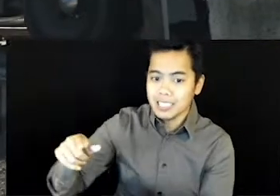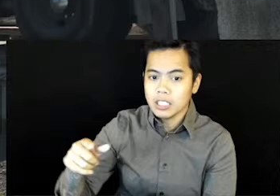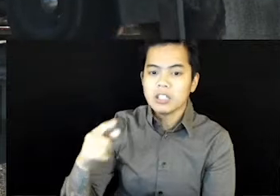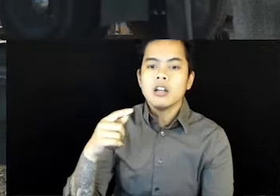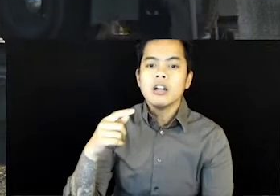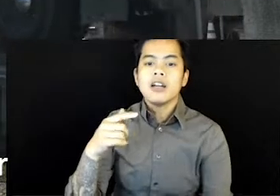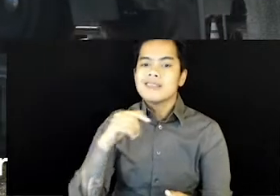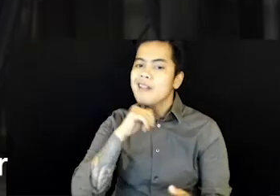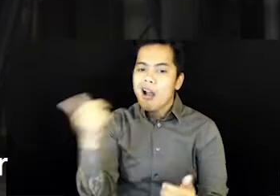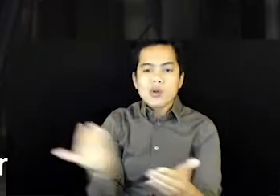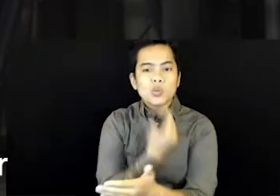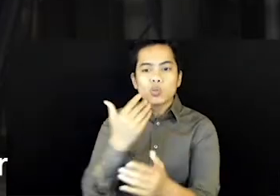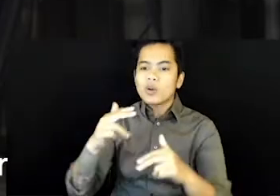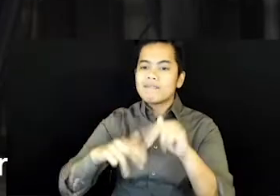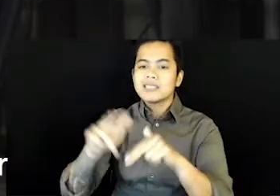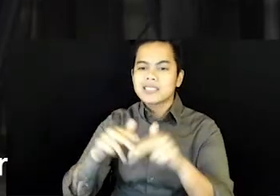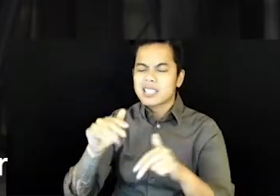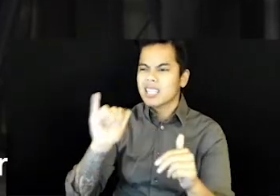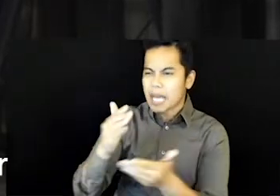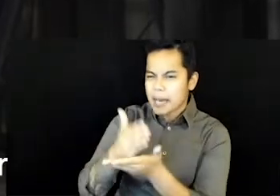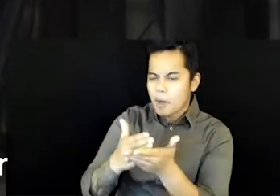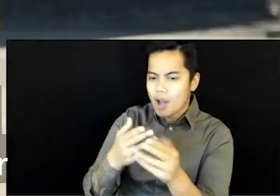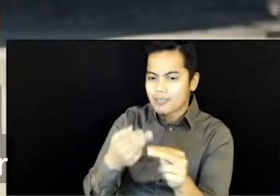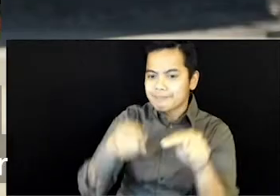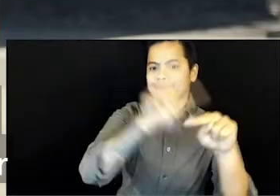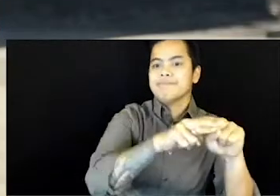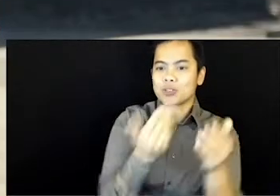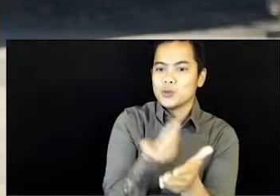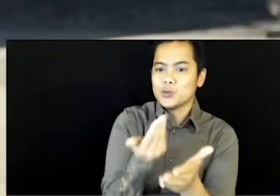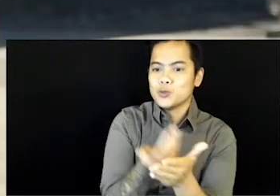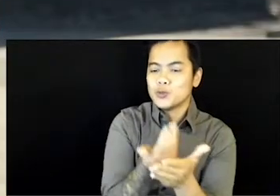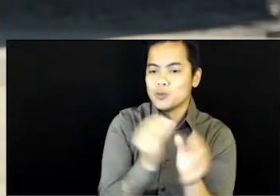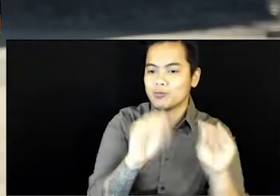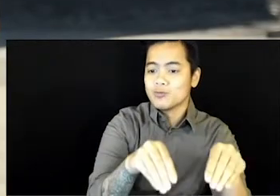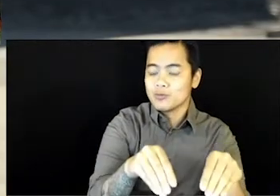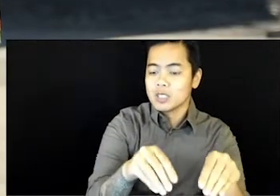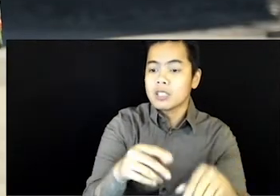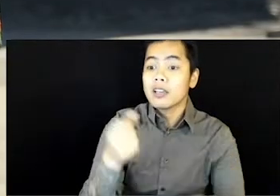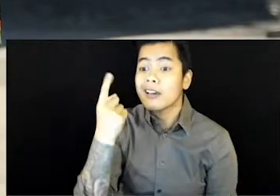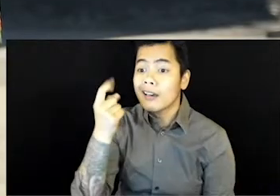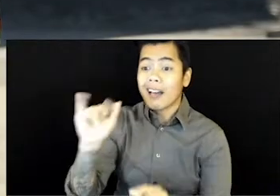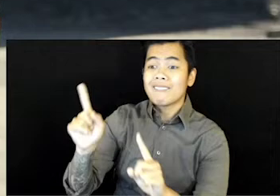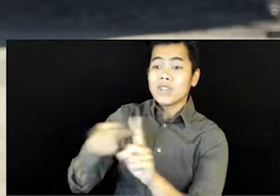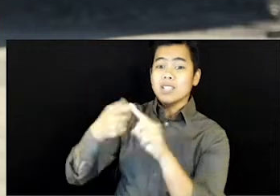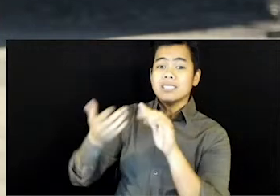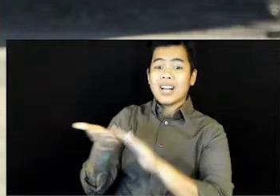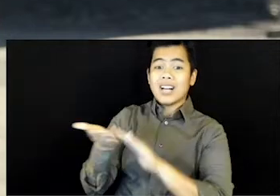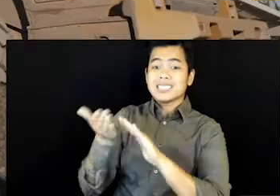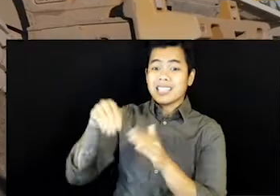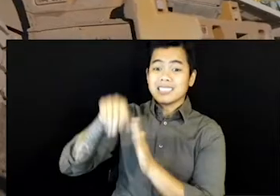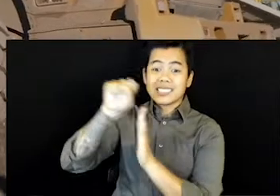customer trucks. This was not new to the facility as part of the upgrade. However, this is one of the first facilities in the state of California to have this